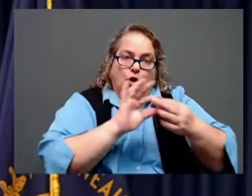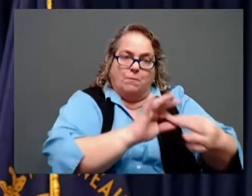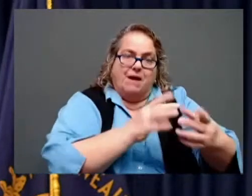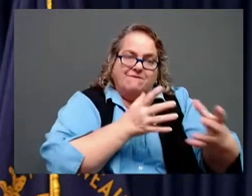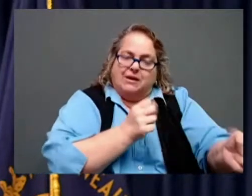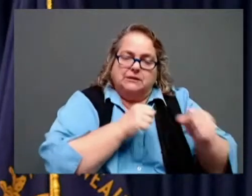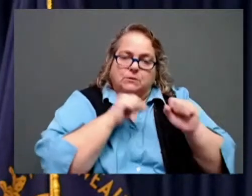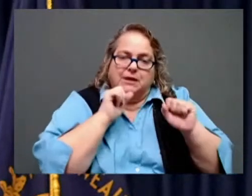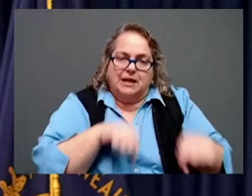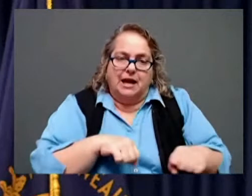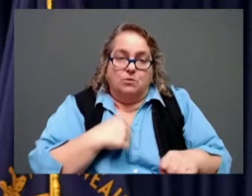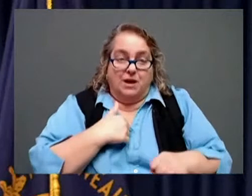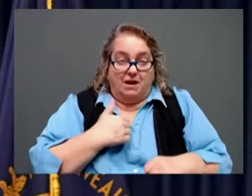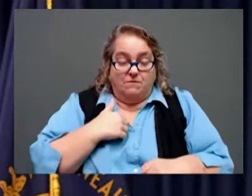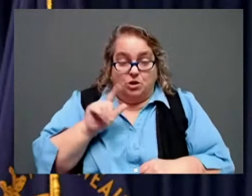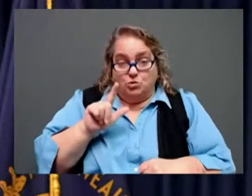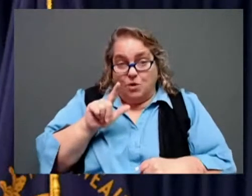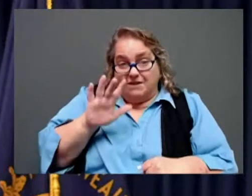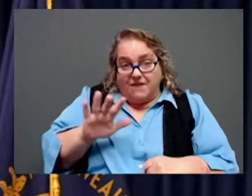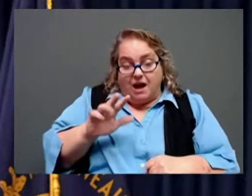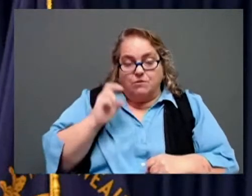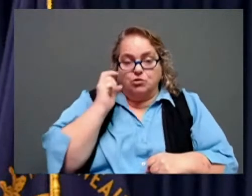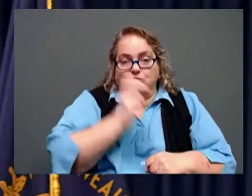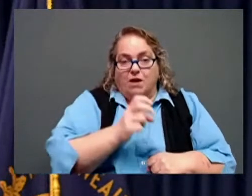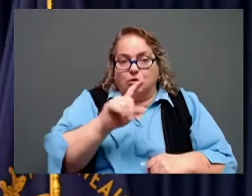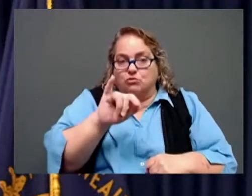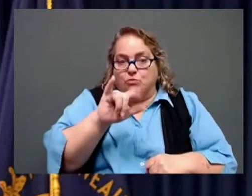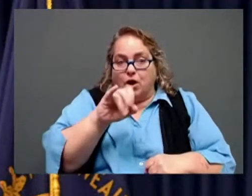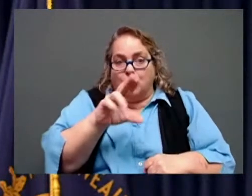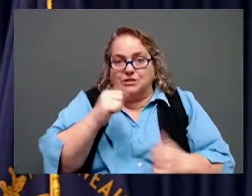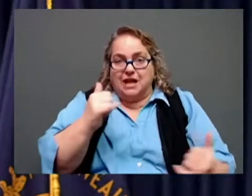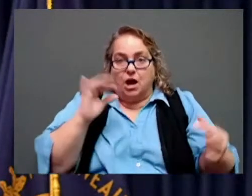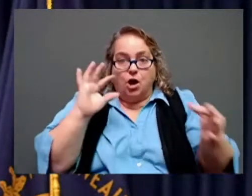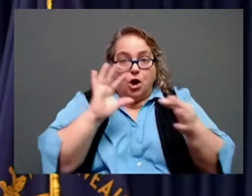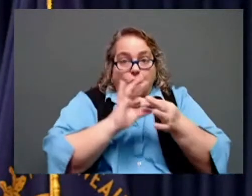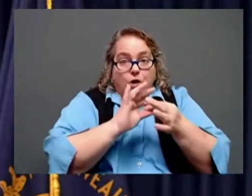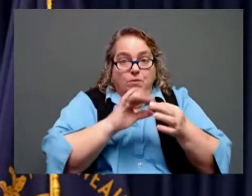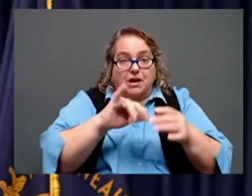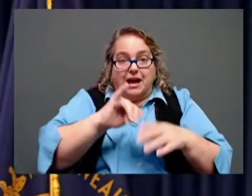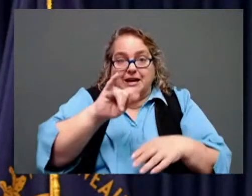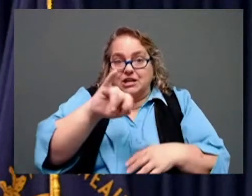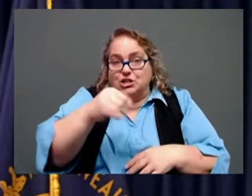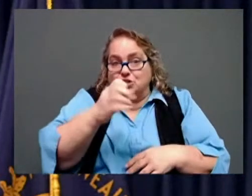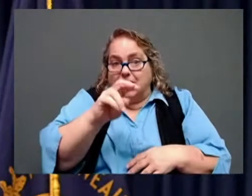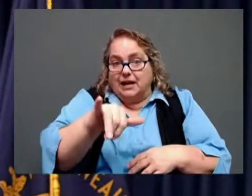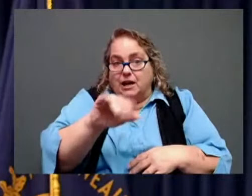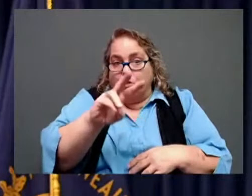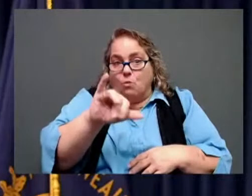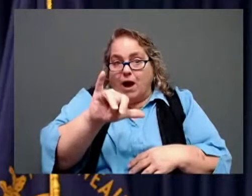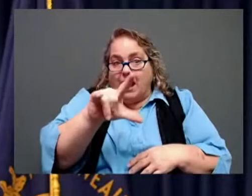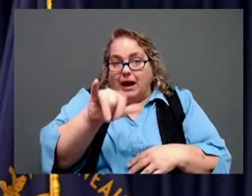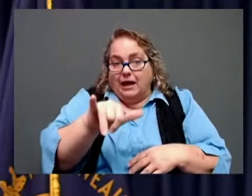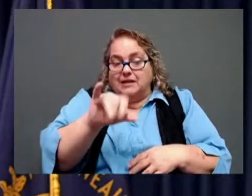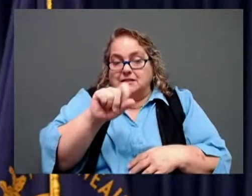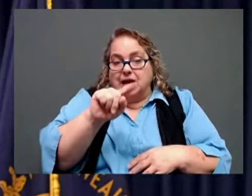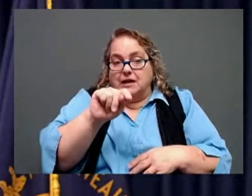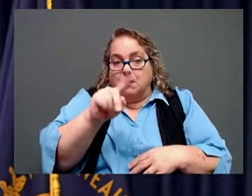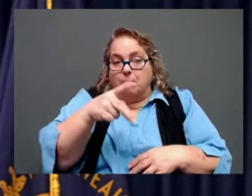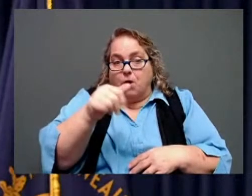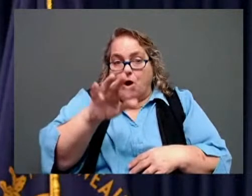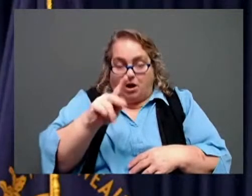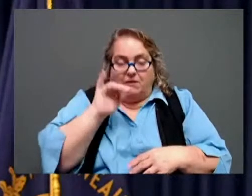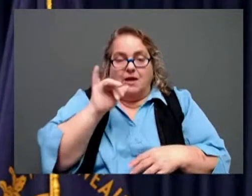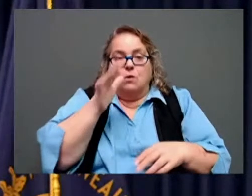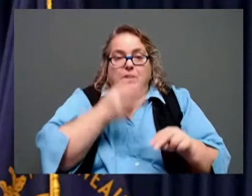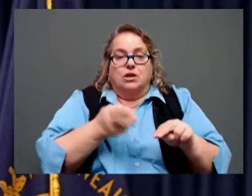got 25 travel trailers that are being hooked up at Jenny Wiley State Park. That's going to increase the number of people that we